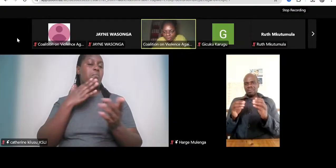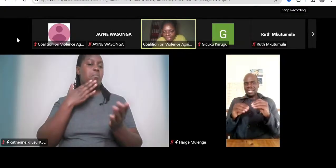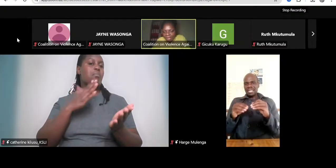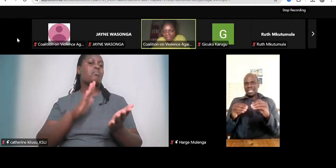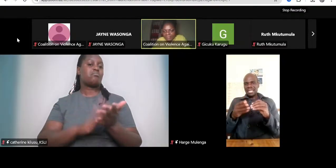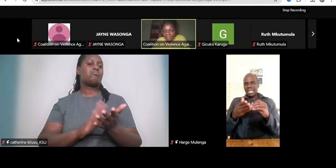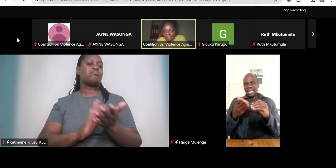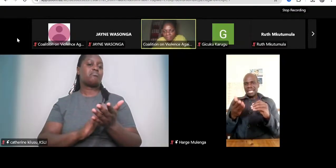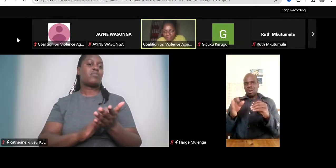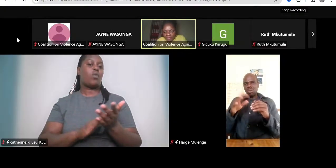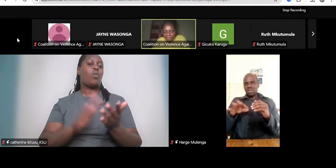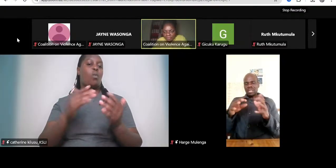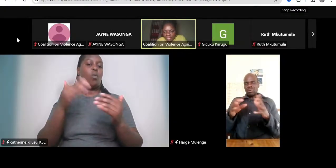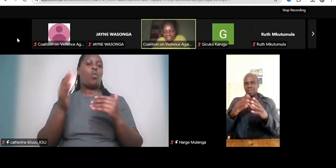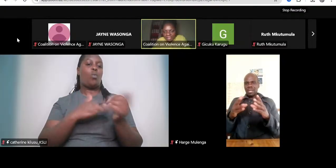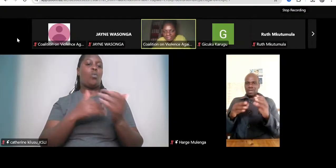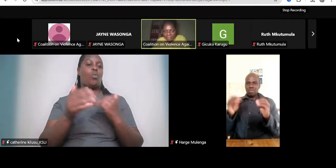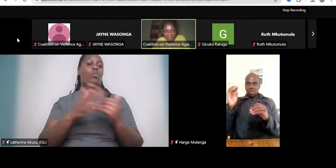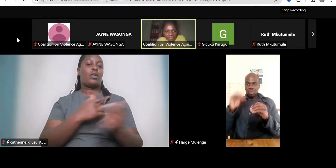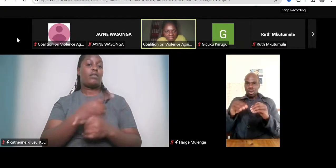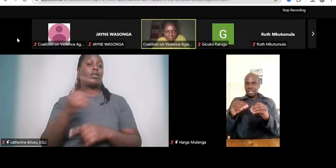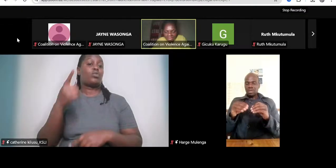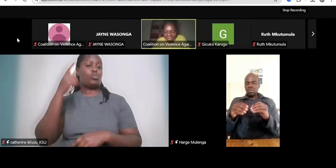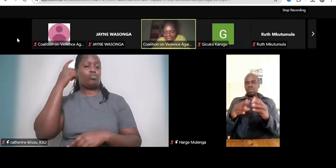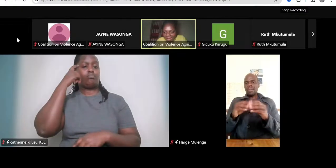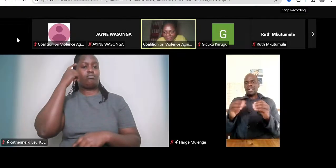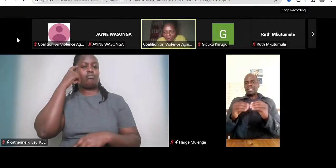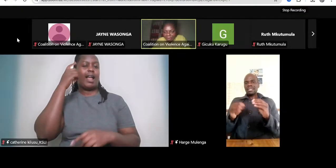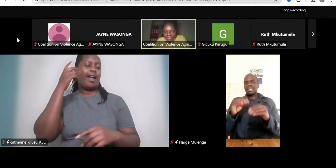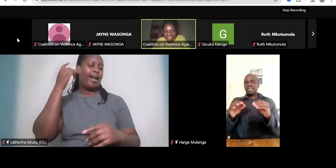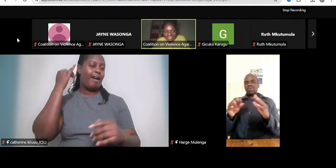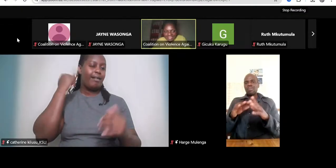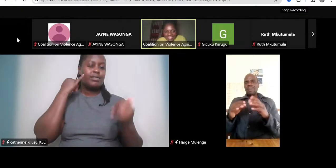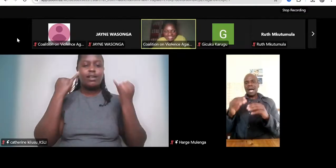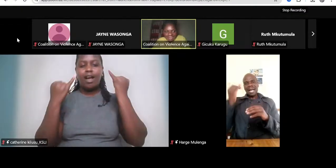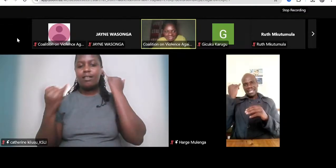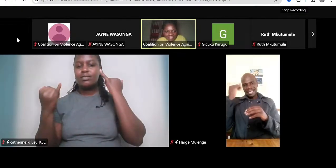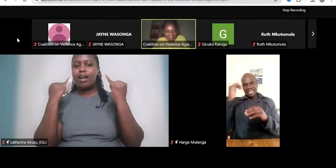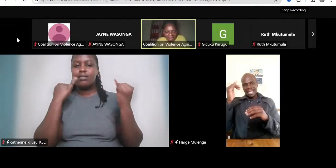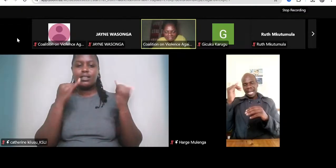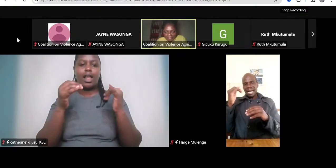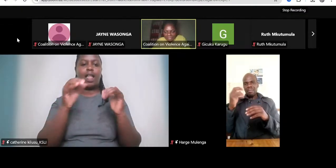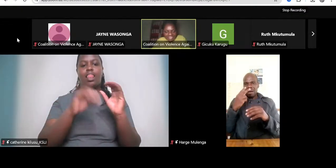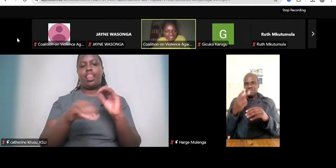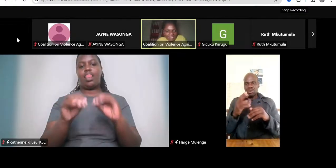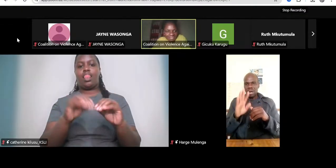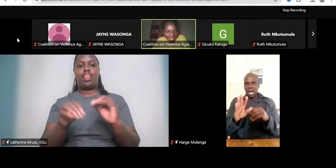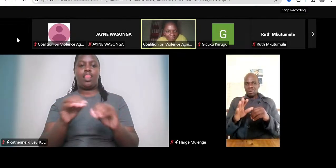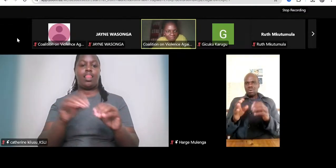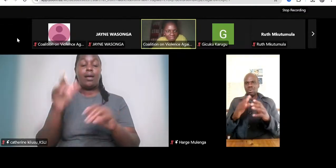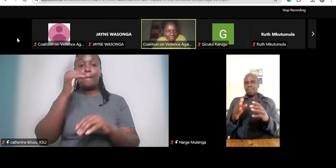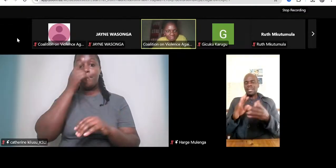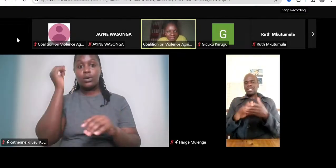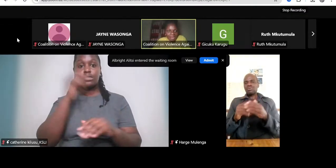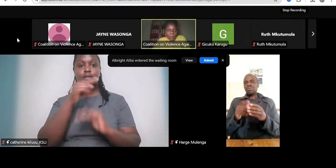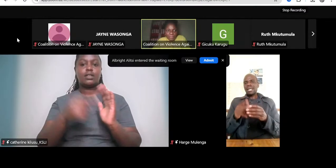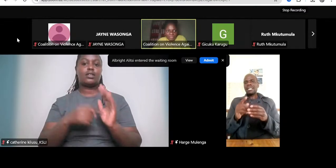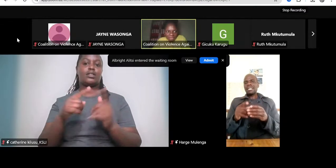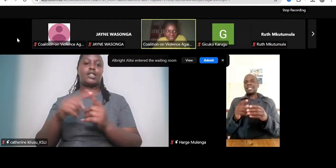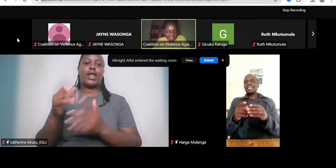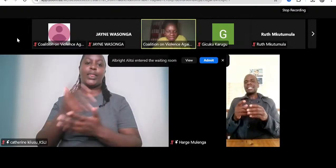know your views, ideas about them, because this is an interactive platform. It is just time that